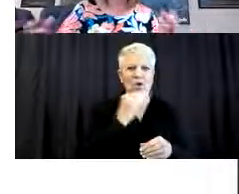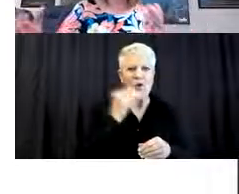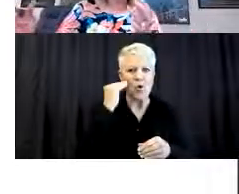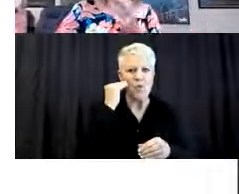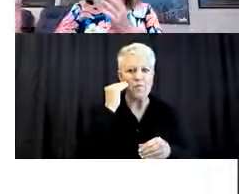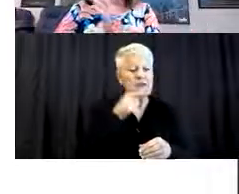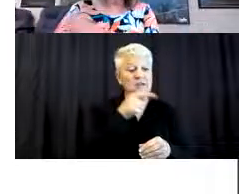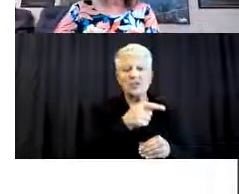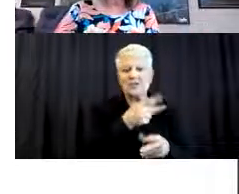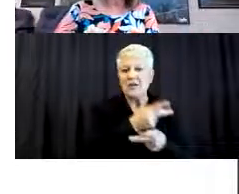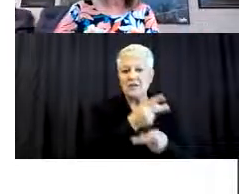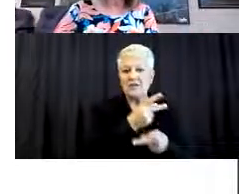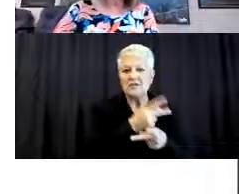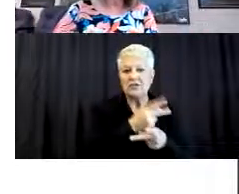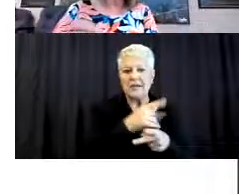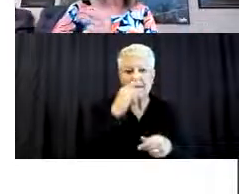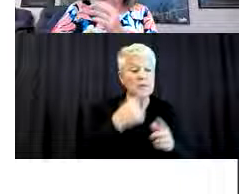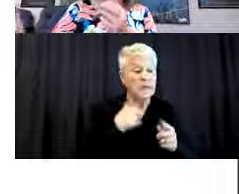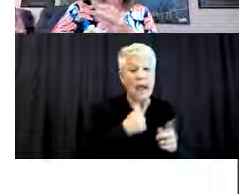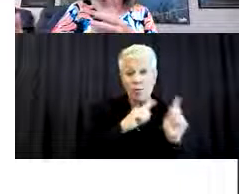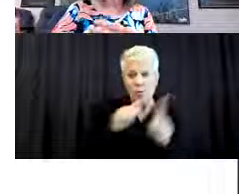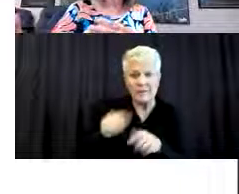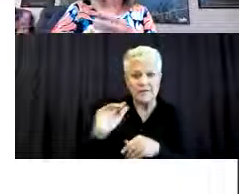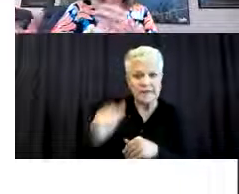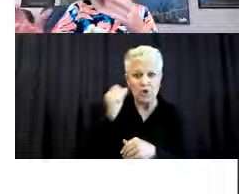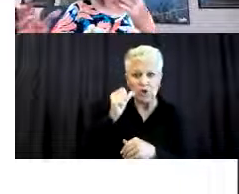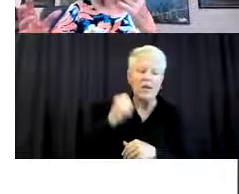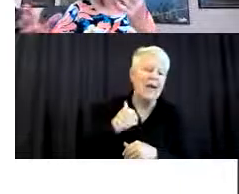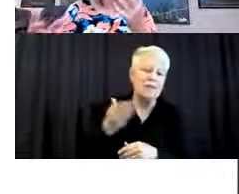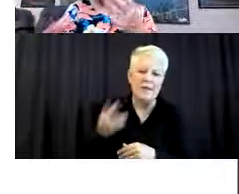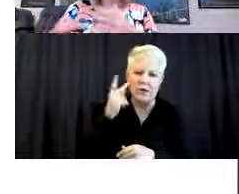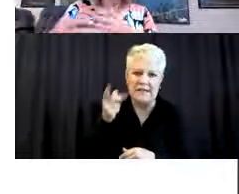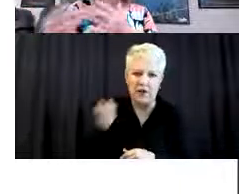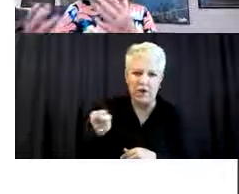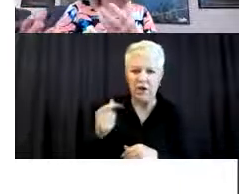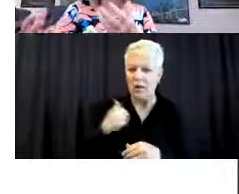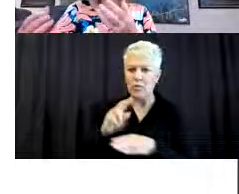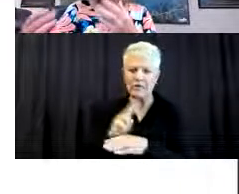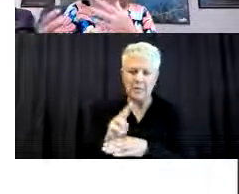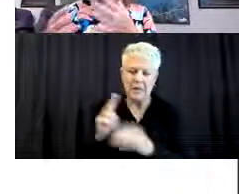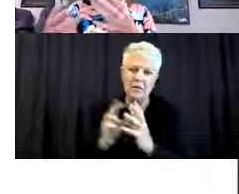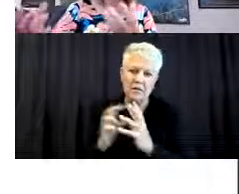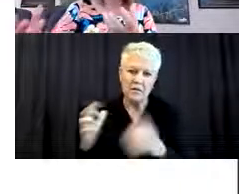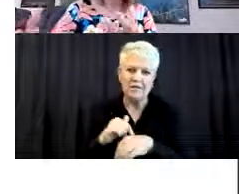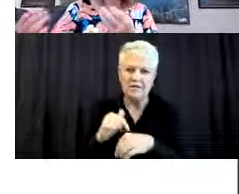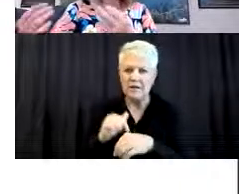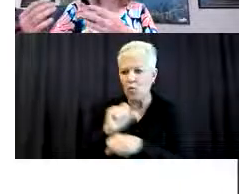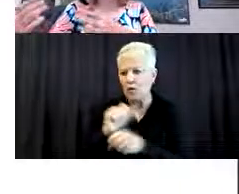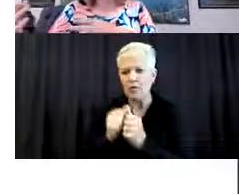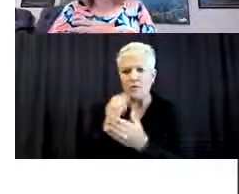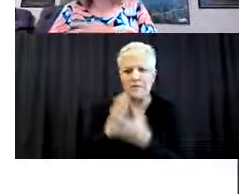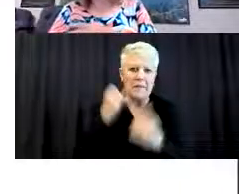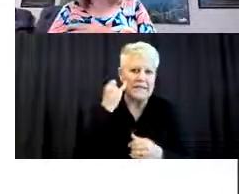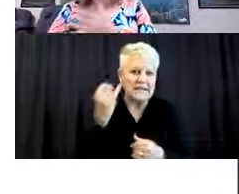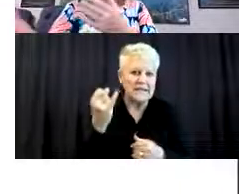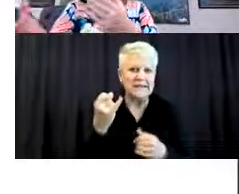fostering. But we went right over to the little girl that I was there to see, and we spent an amount of time working on some ideas and